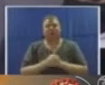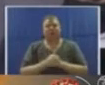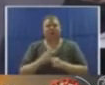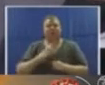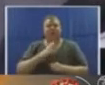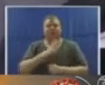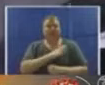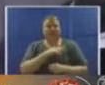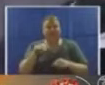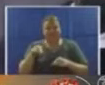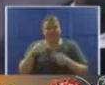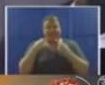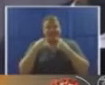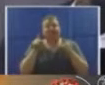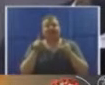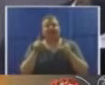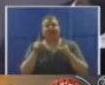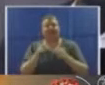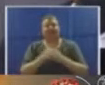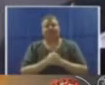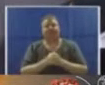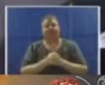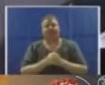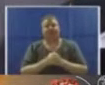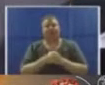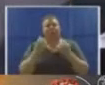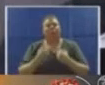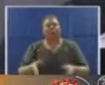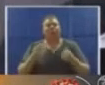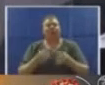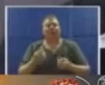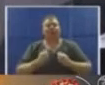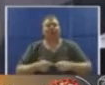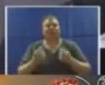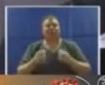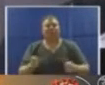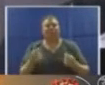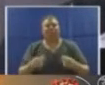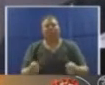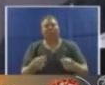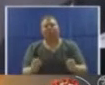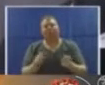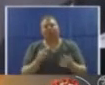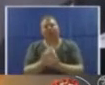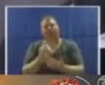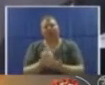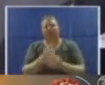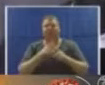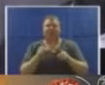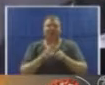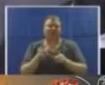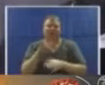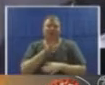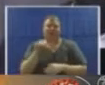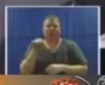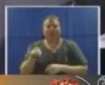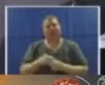states categorically that it is appalled by wasteful expenditure that was incurred in various aspects, including